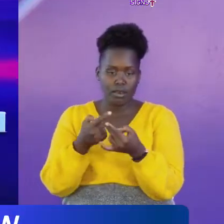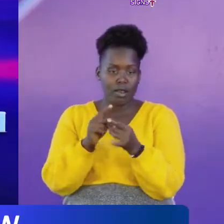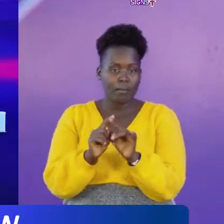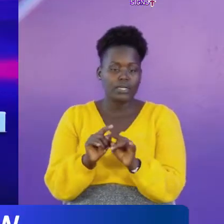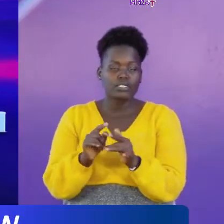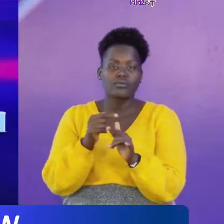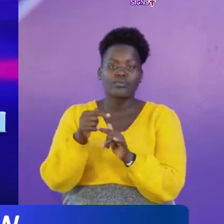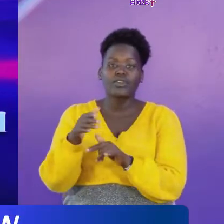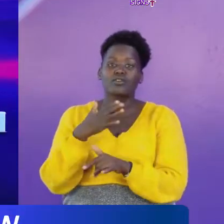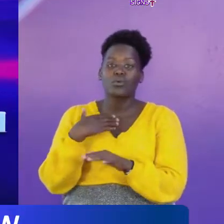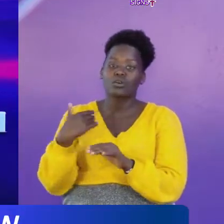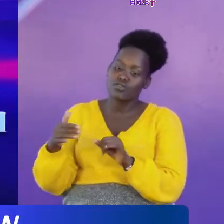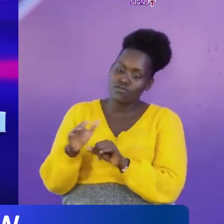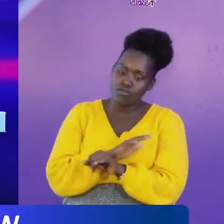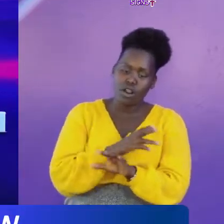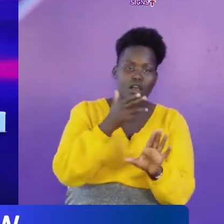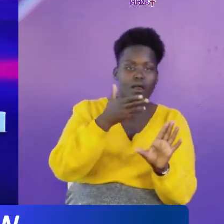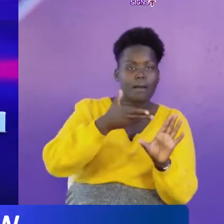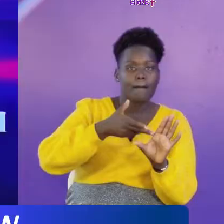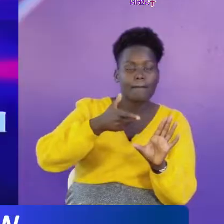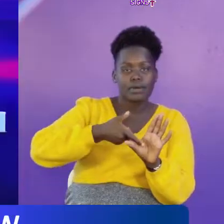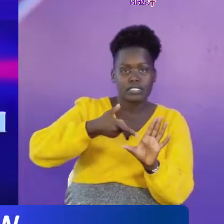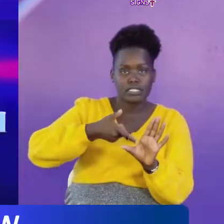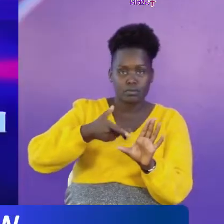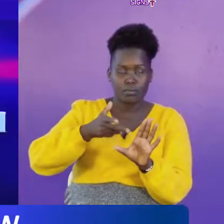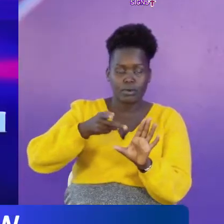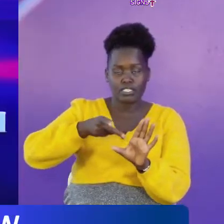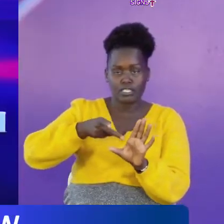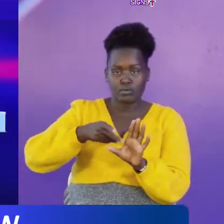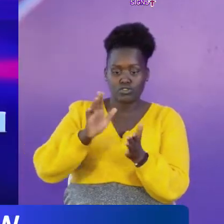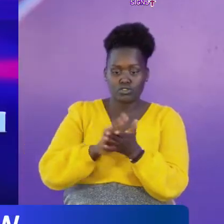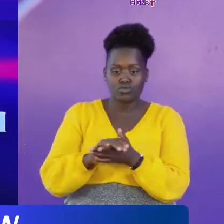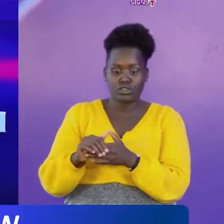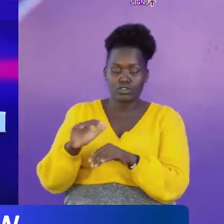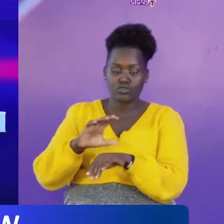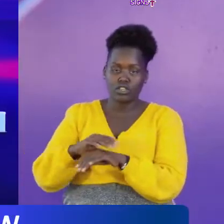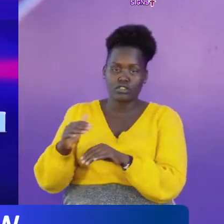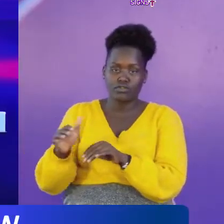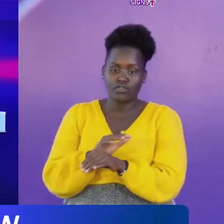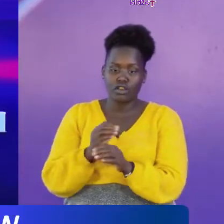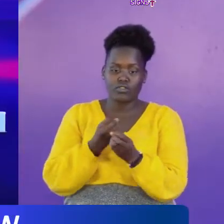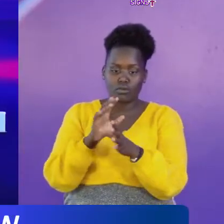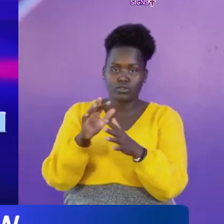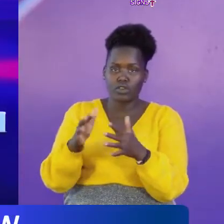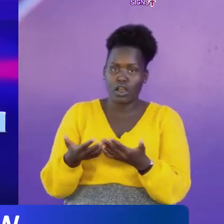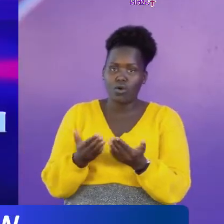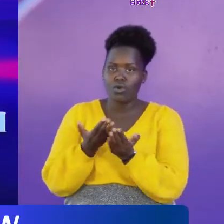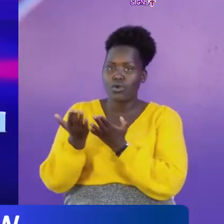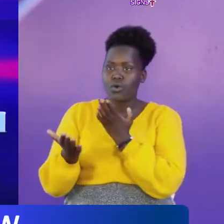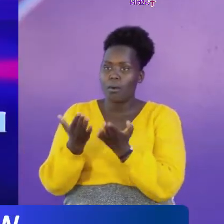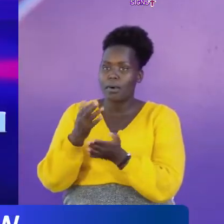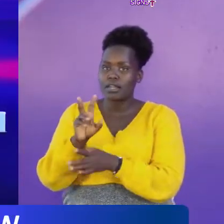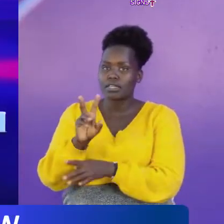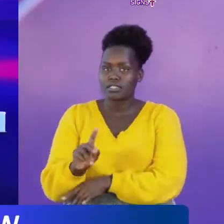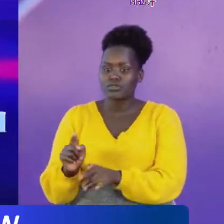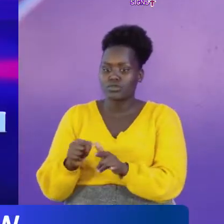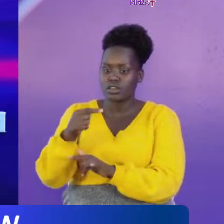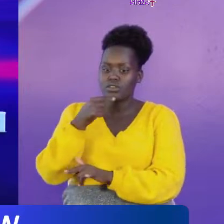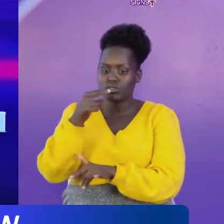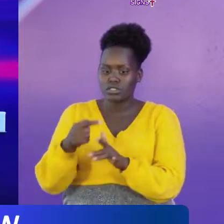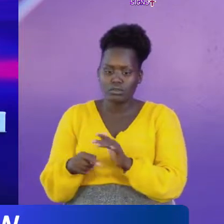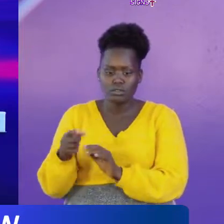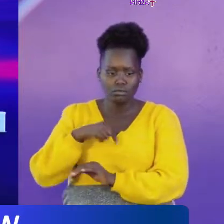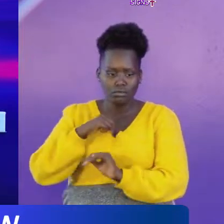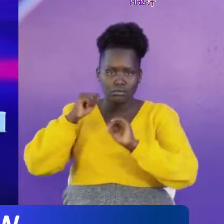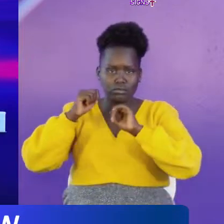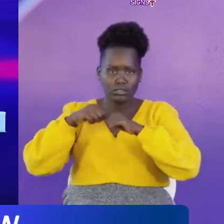their full participation to get the information of information of what you want to get. How do you balance these two and say, hey, we are not able to